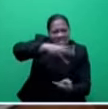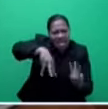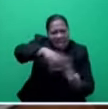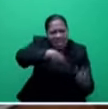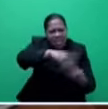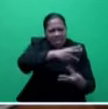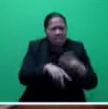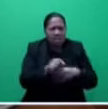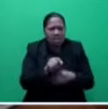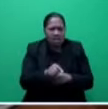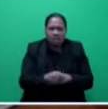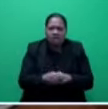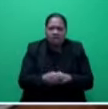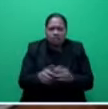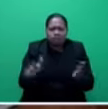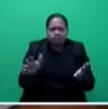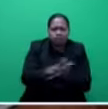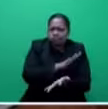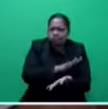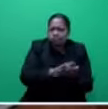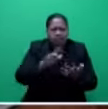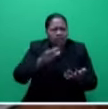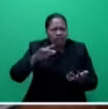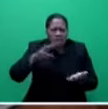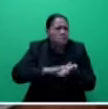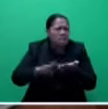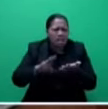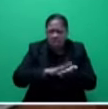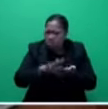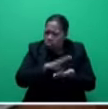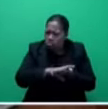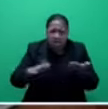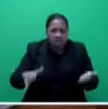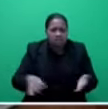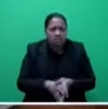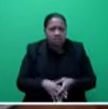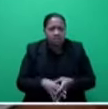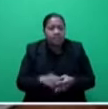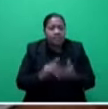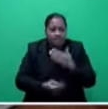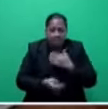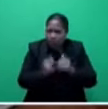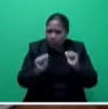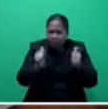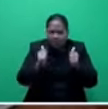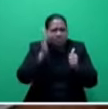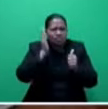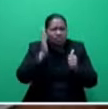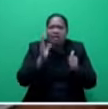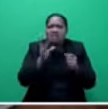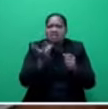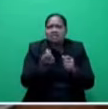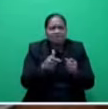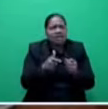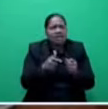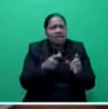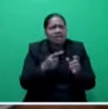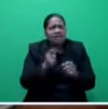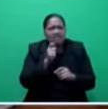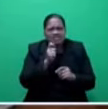$240 million. The amount is yet to go up further as the completion of some schools such as Yadata, Laudala district have been